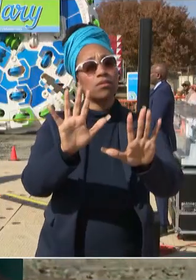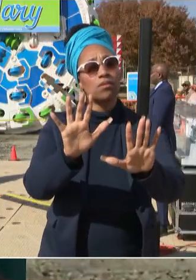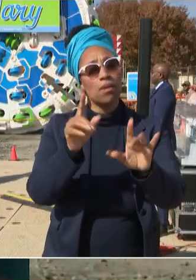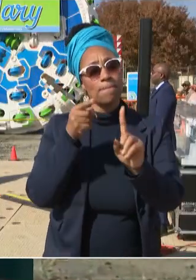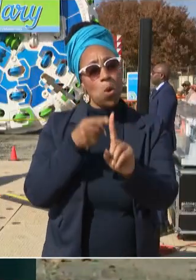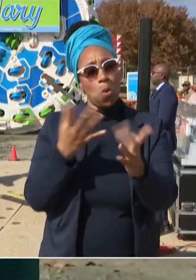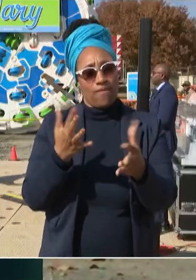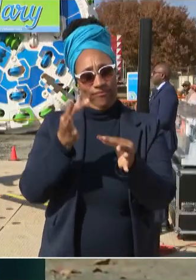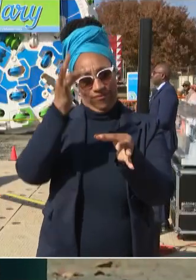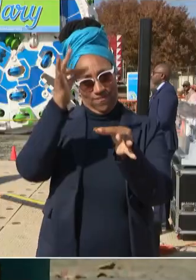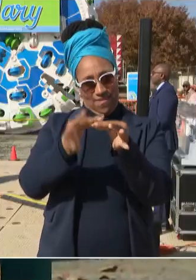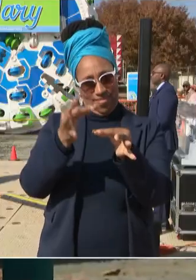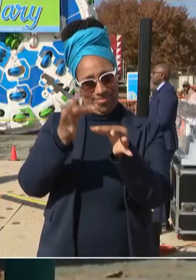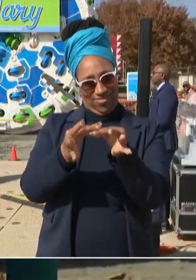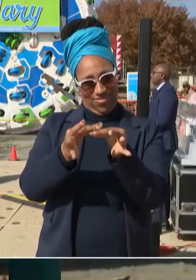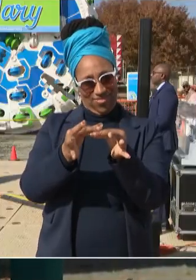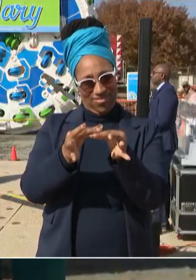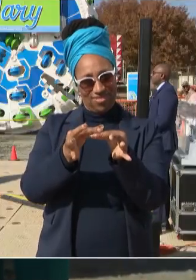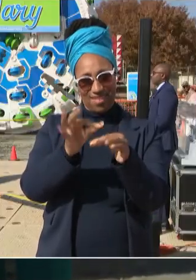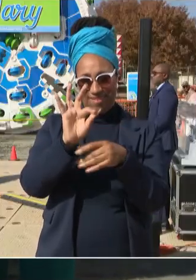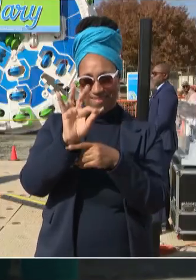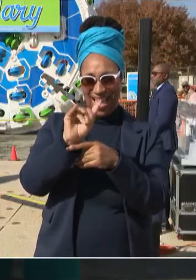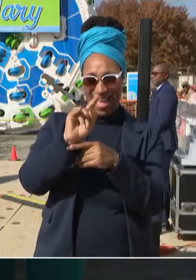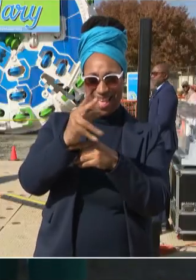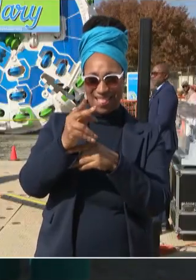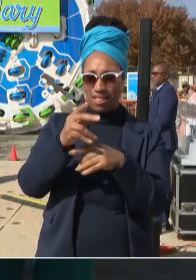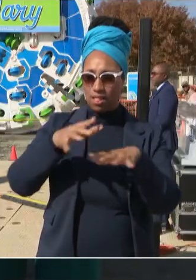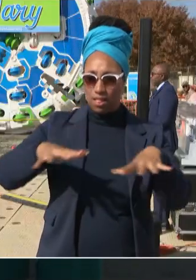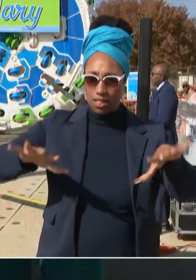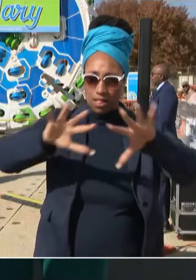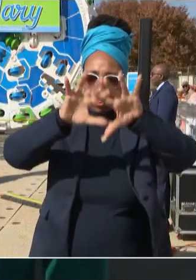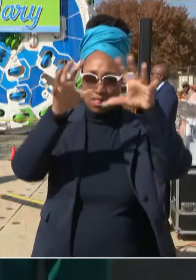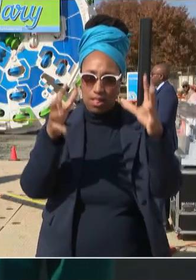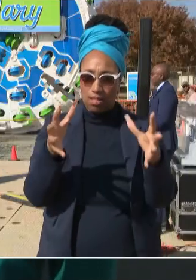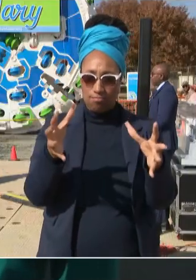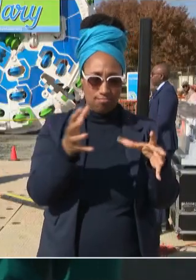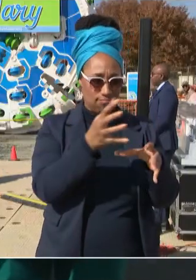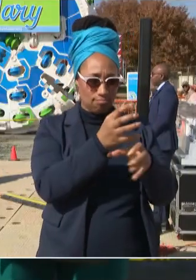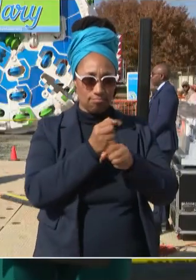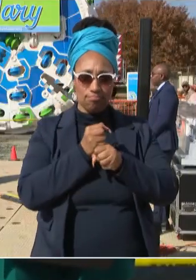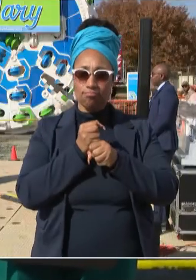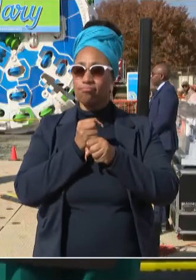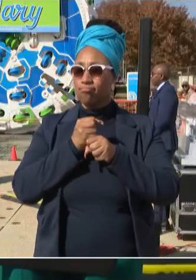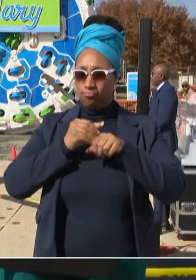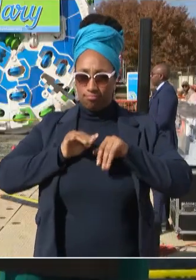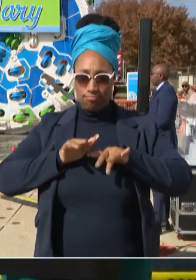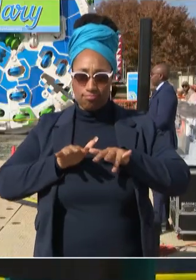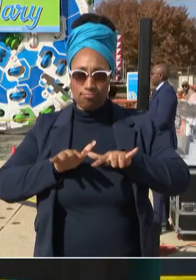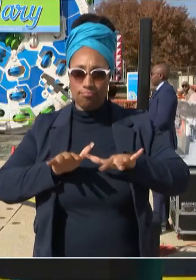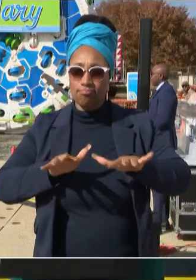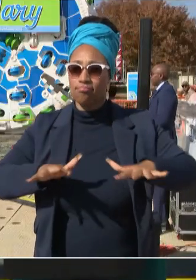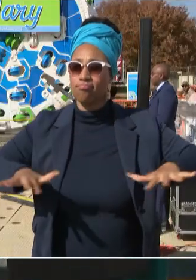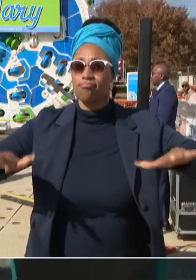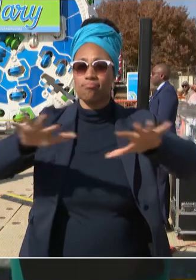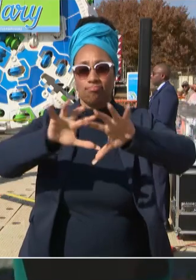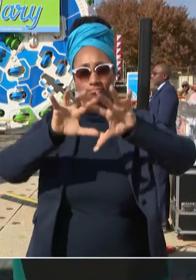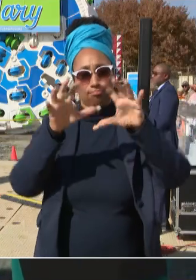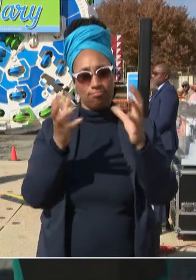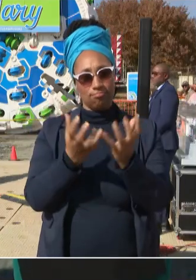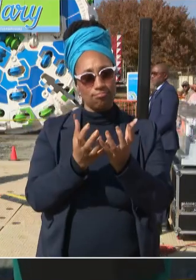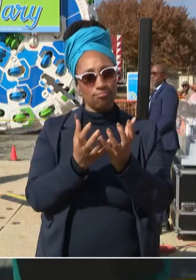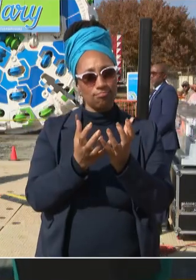thereof, and they including water and all that dwell within. Everywhere Jesus went, he was concerned about clean